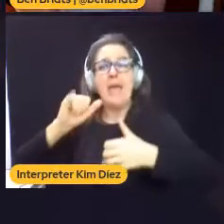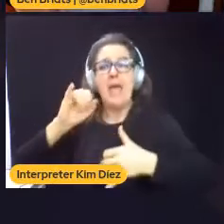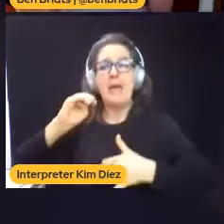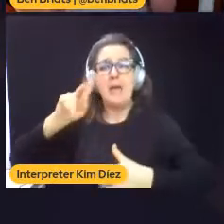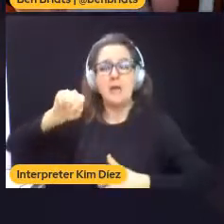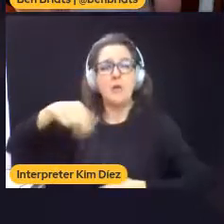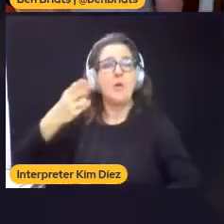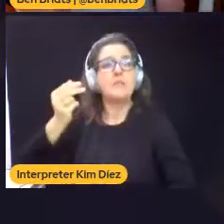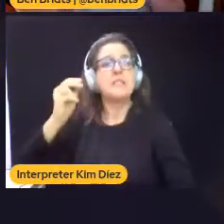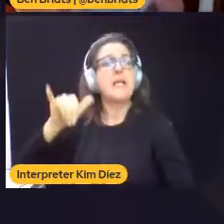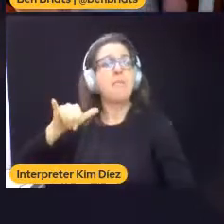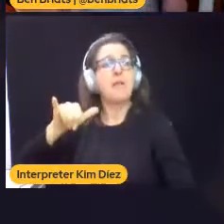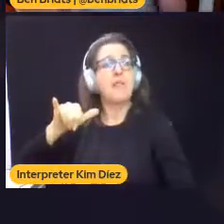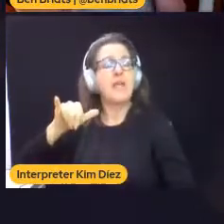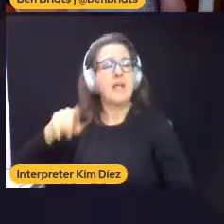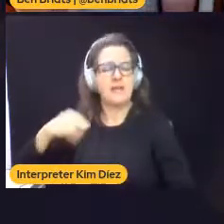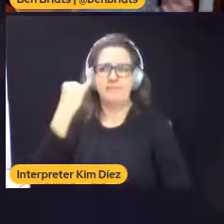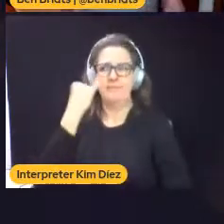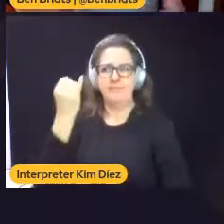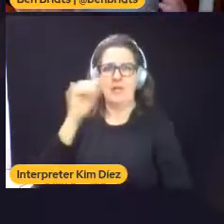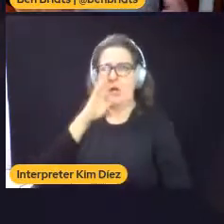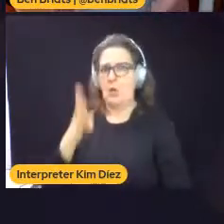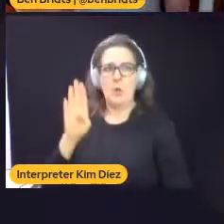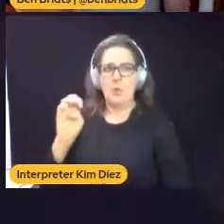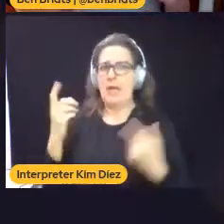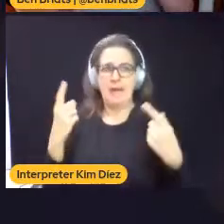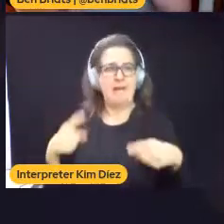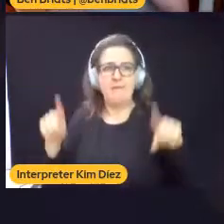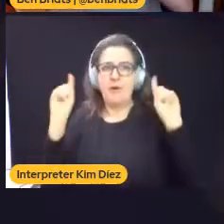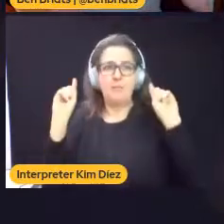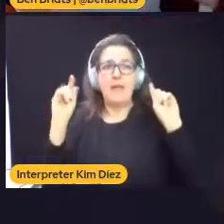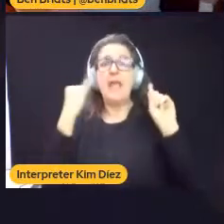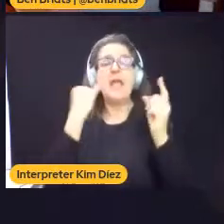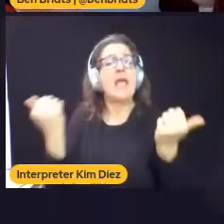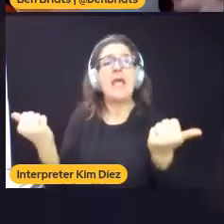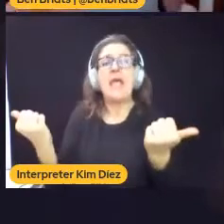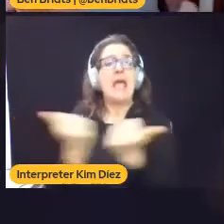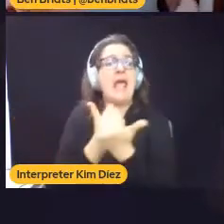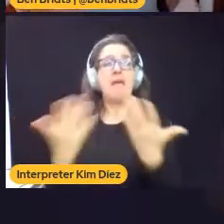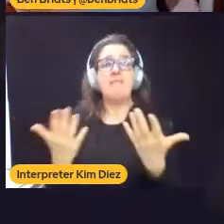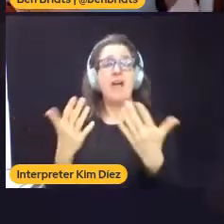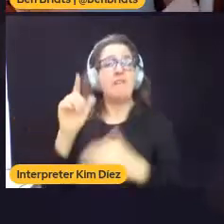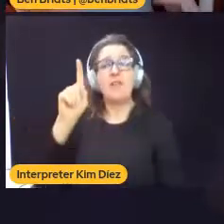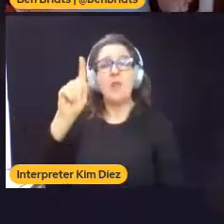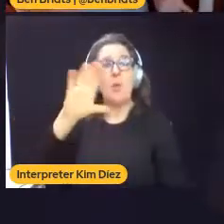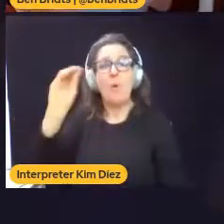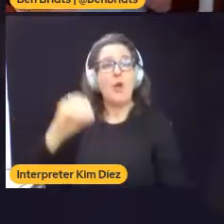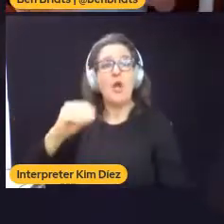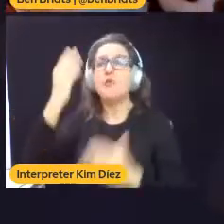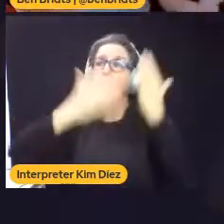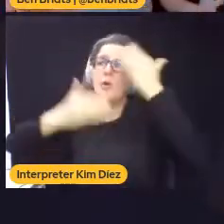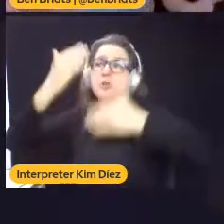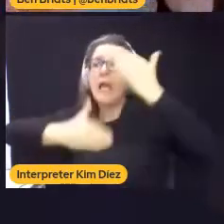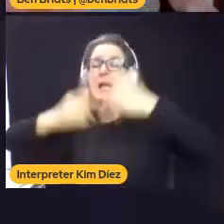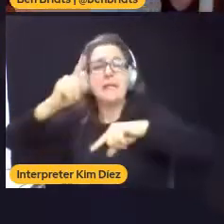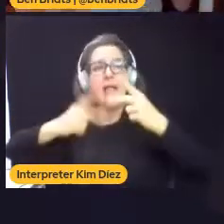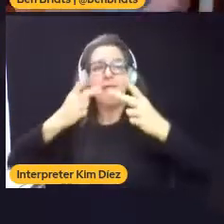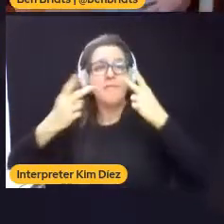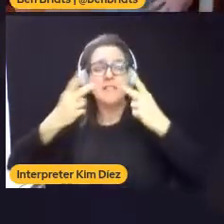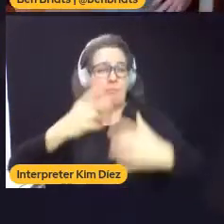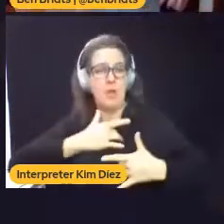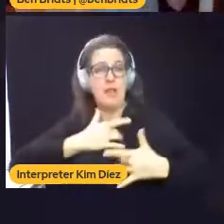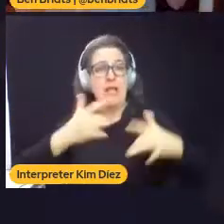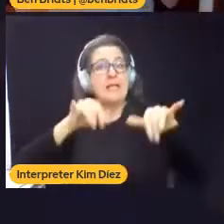idea that you can never be successful if everything is 100% invisible to you. The typical example